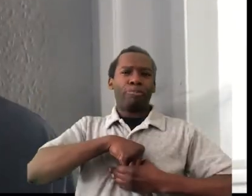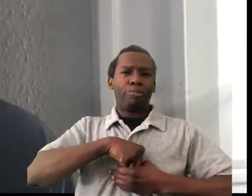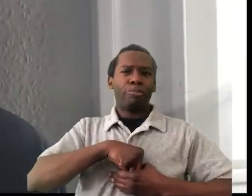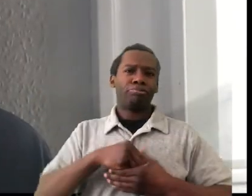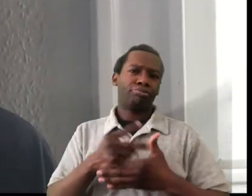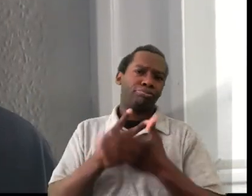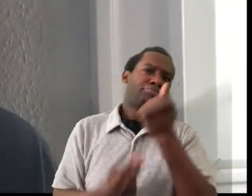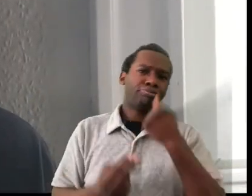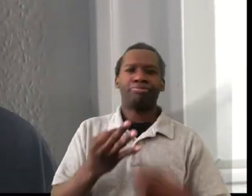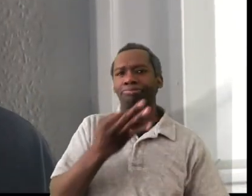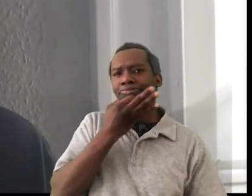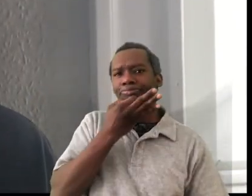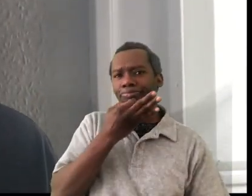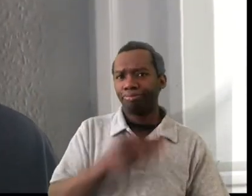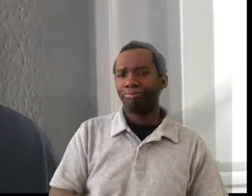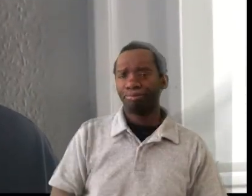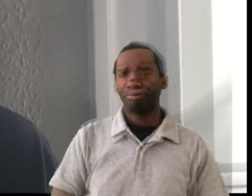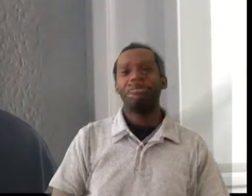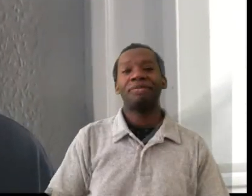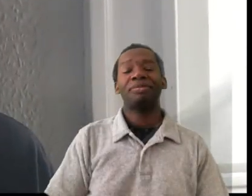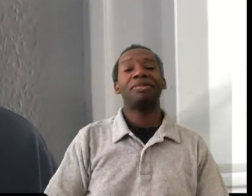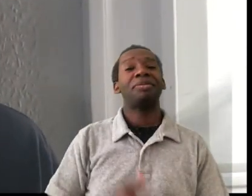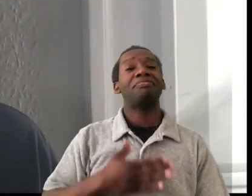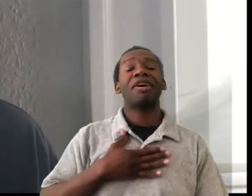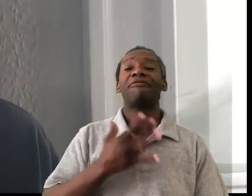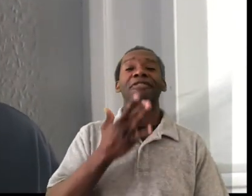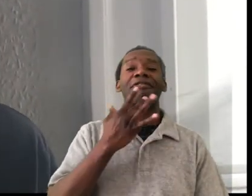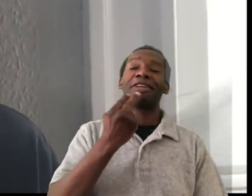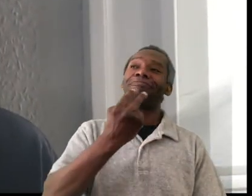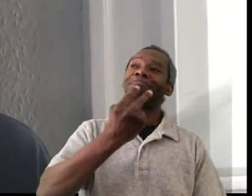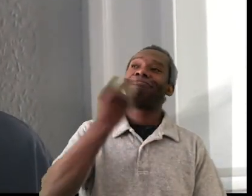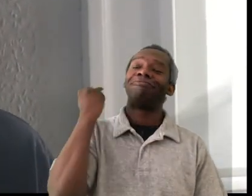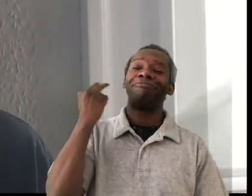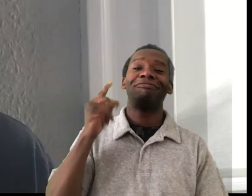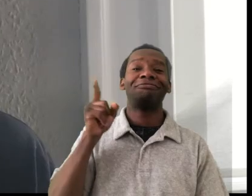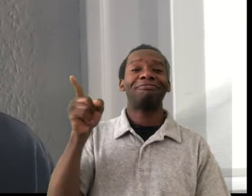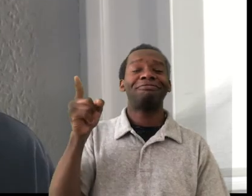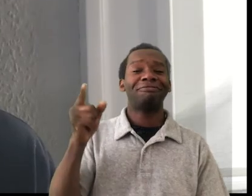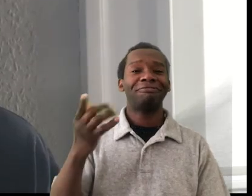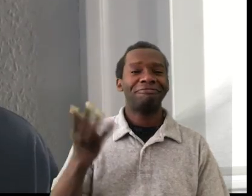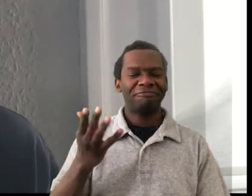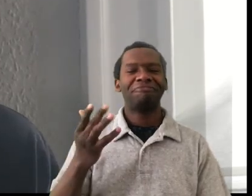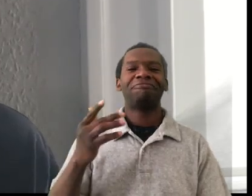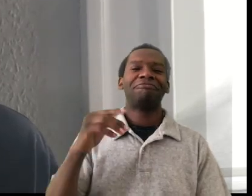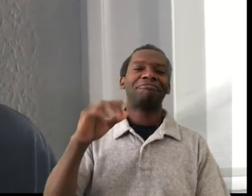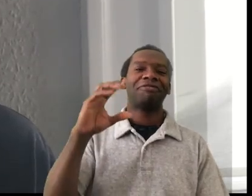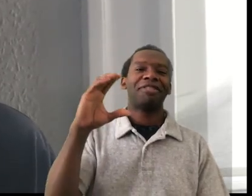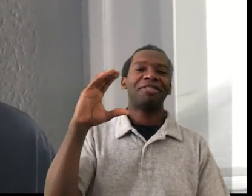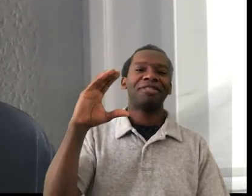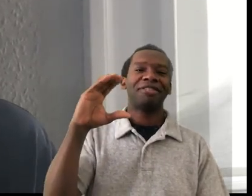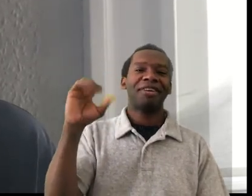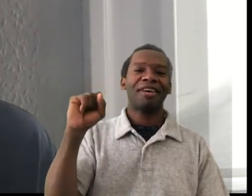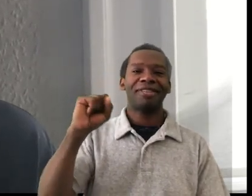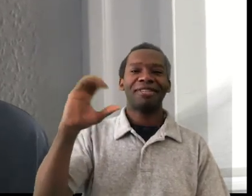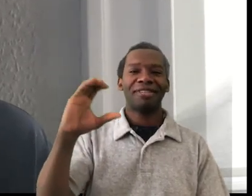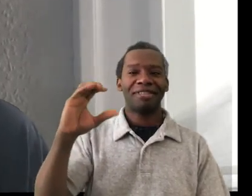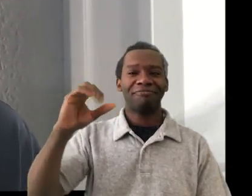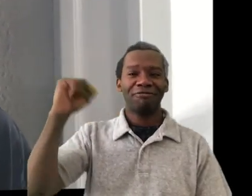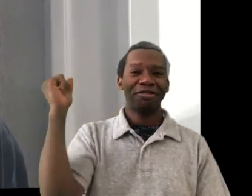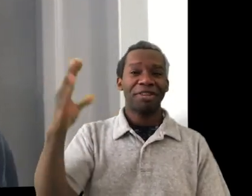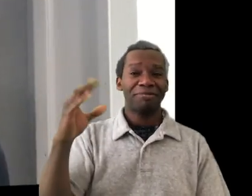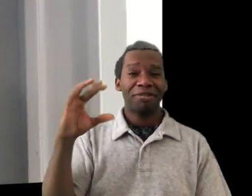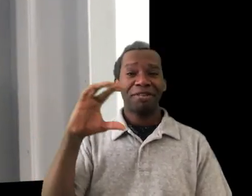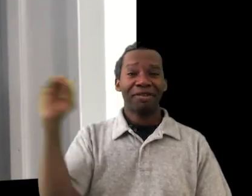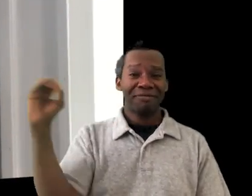My favorite memory of working with Johnny Lee is being backstage with him at CSC and helping him update his Facebook status as he told me about